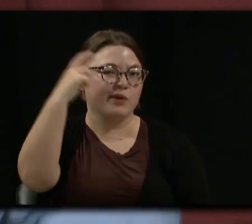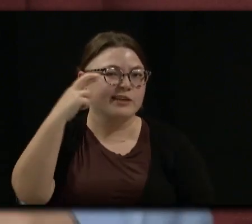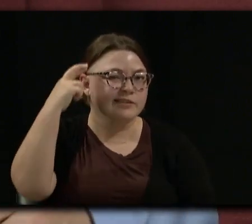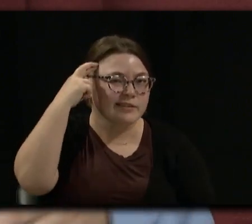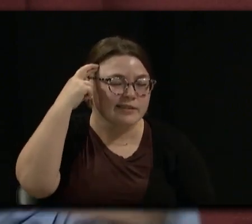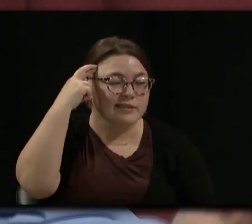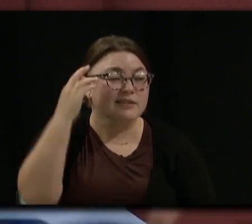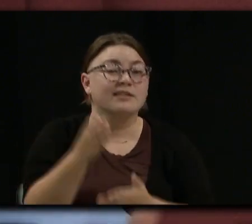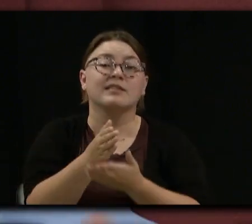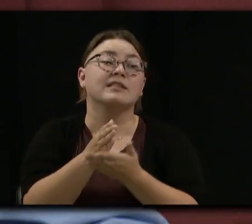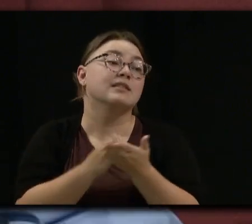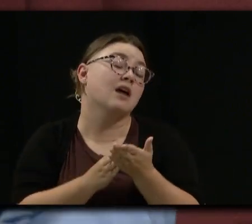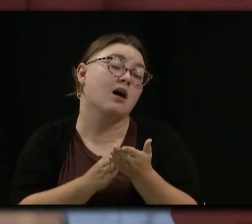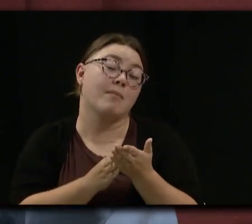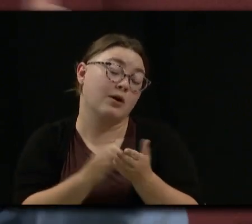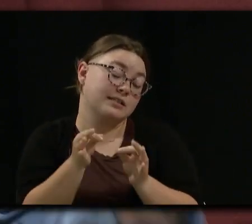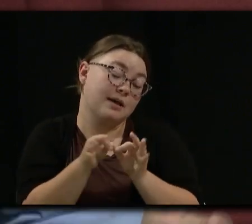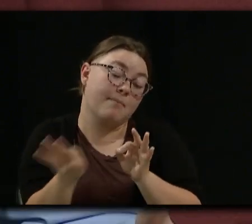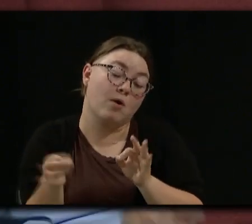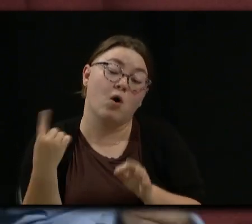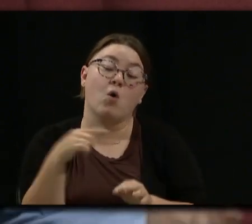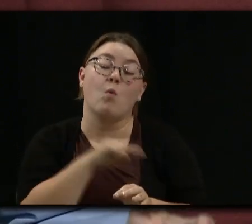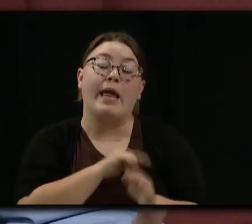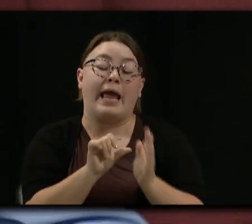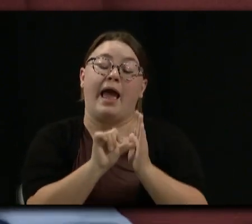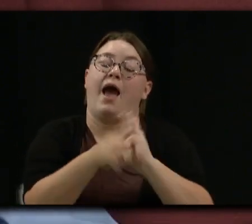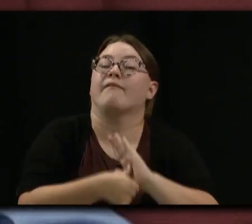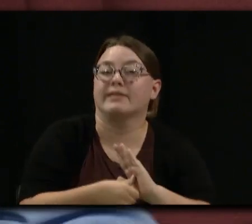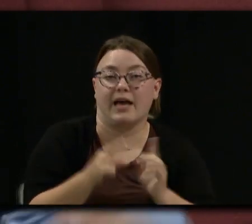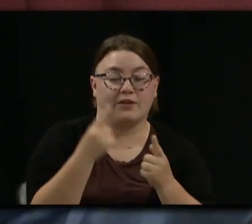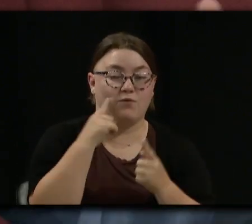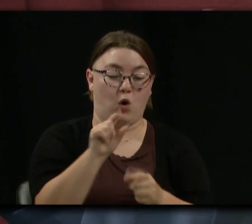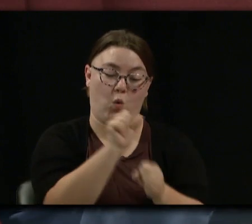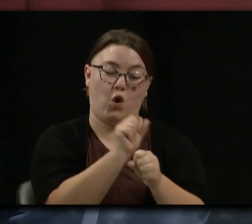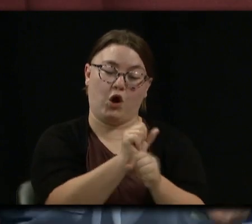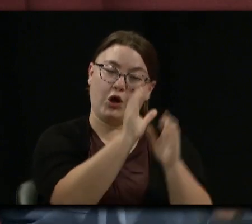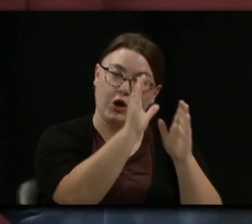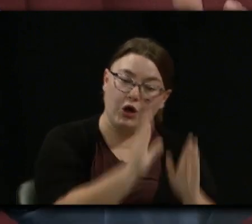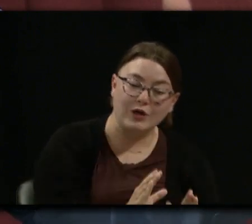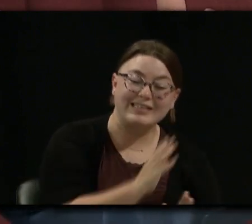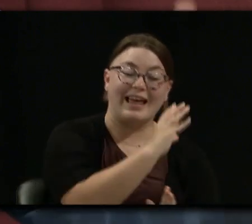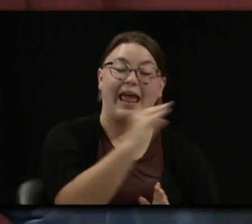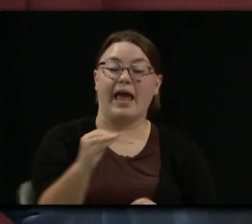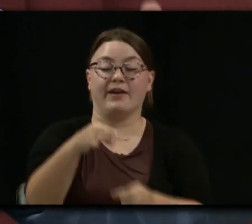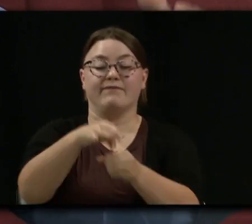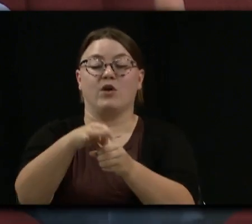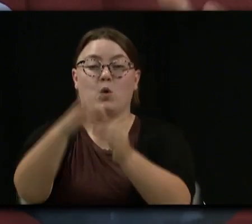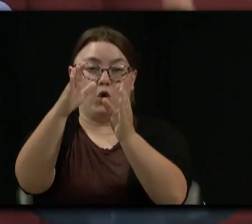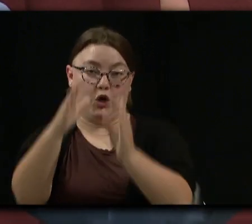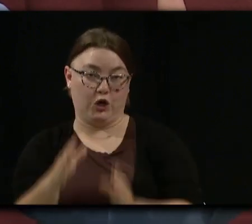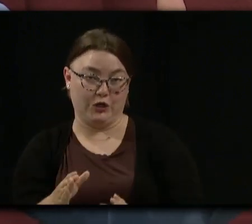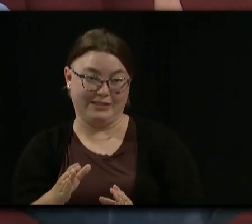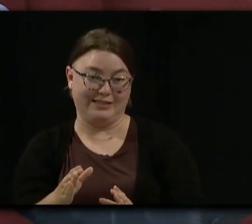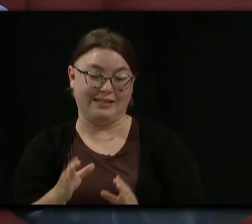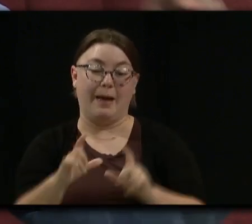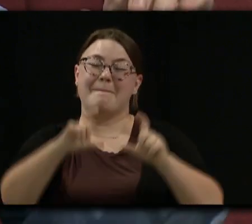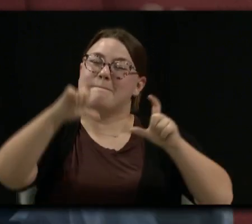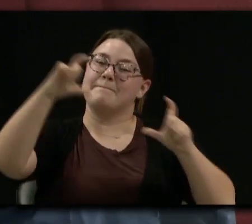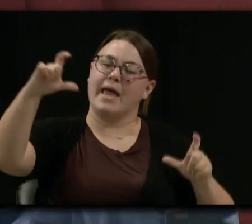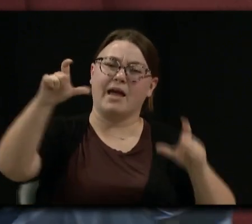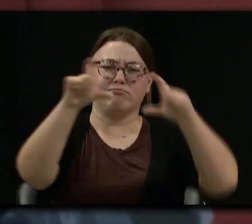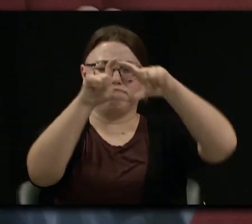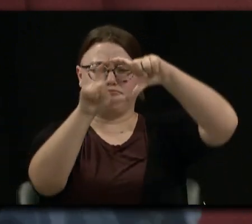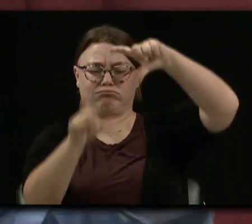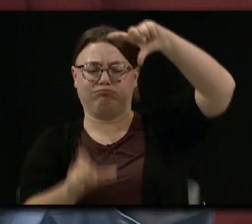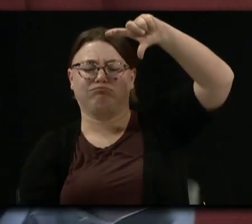we stress to our poll workers and the voters on the provisional form. It's a big envelope, and